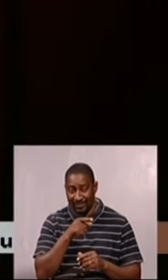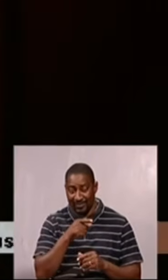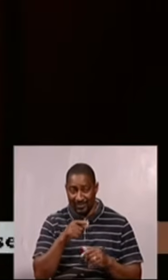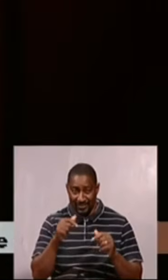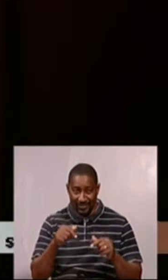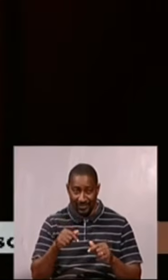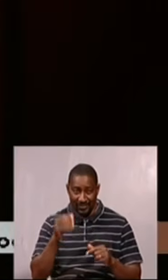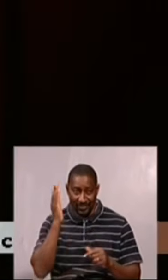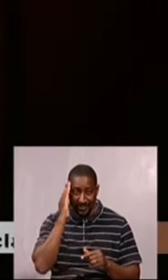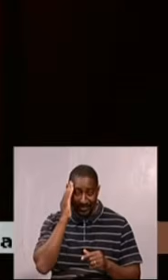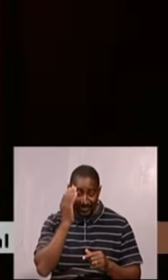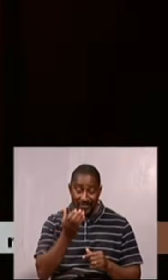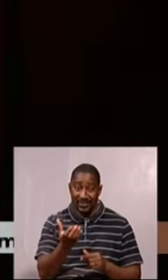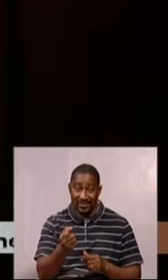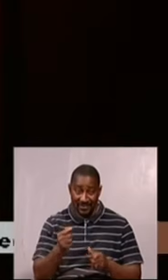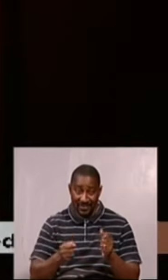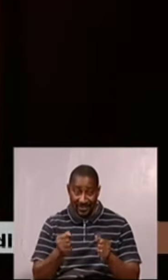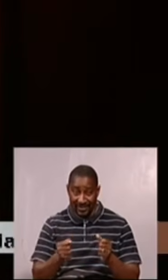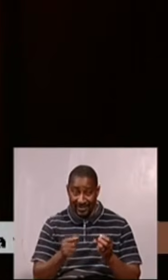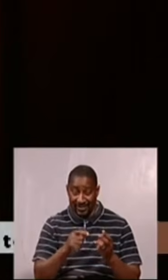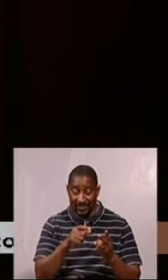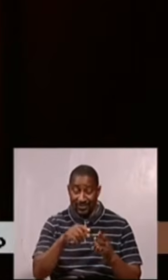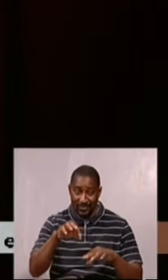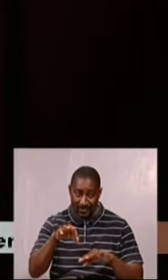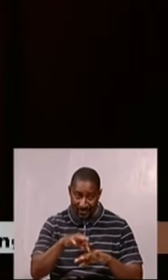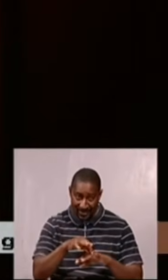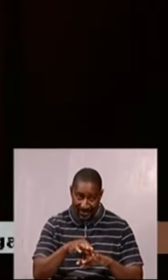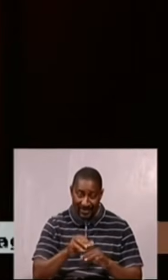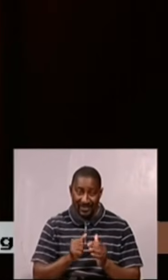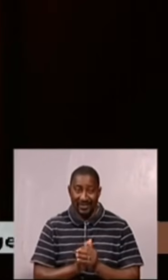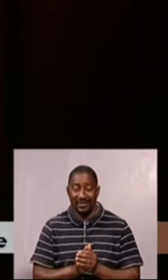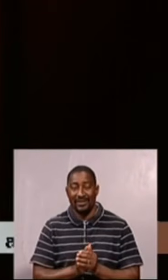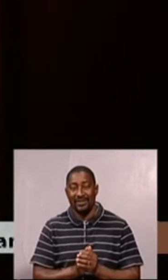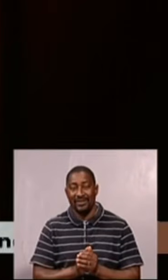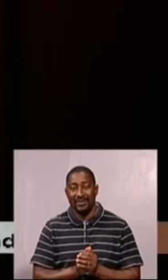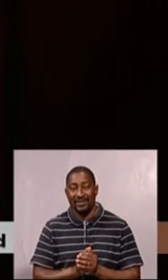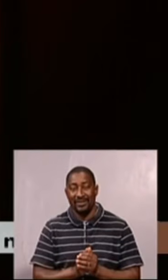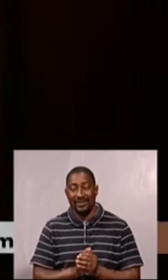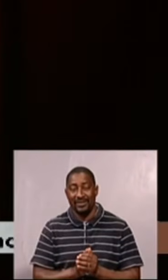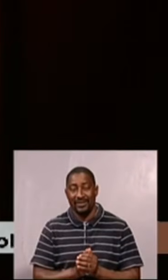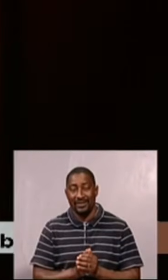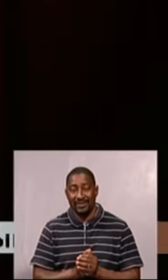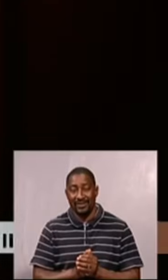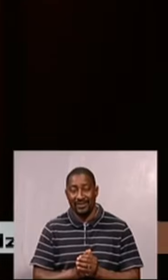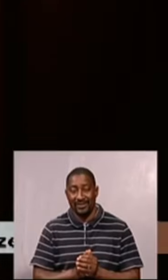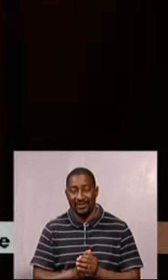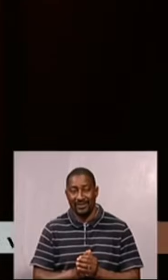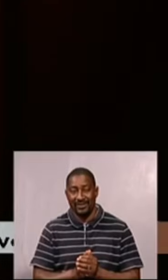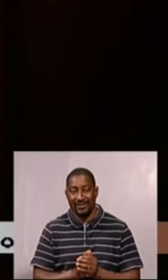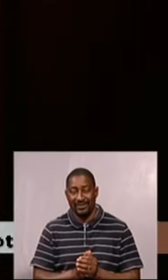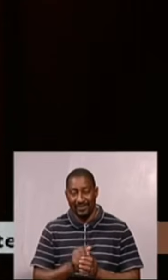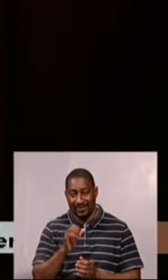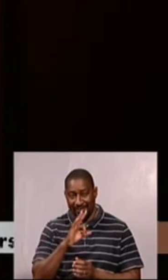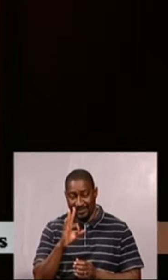now knows, okay, you have a car, you're recently married, you're having a kid on the way. So if you actually go to ad targeting on